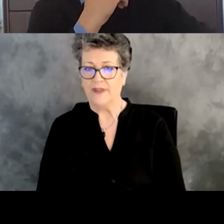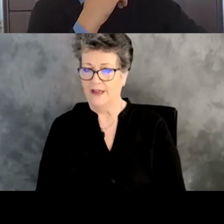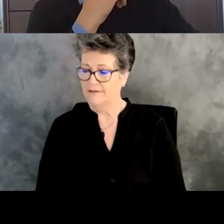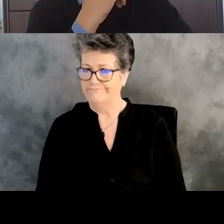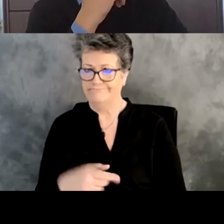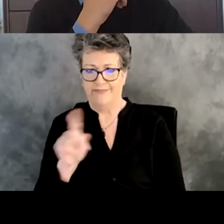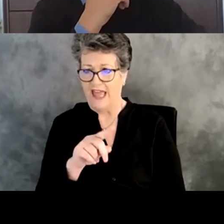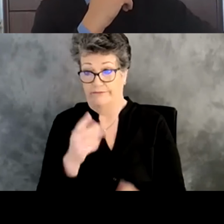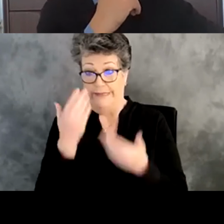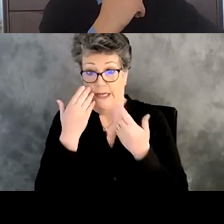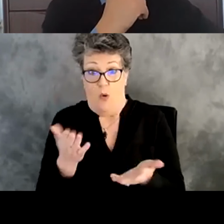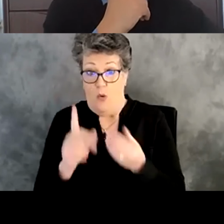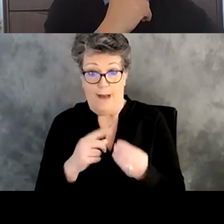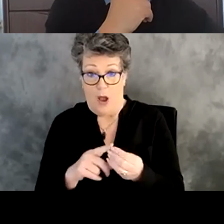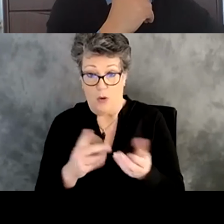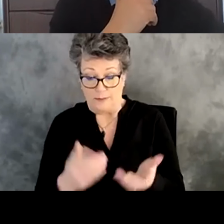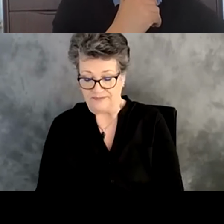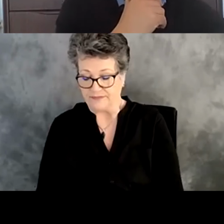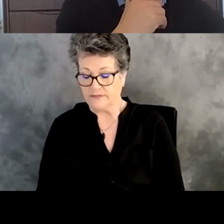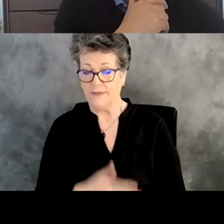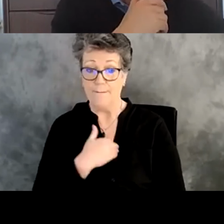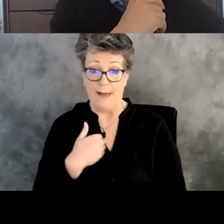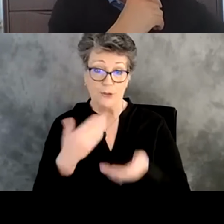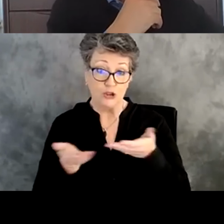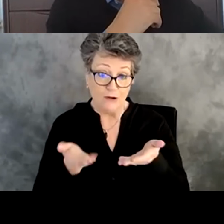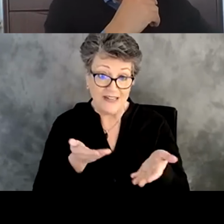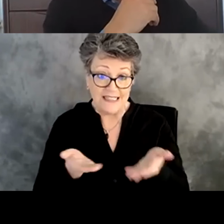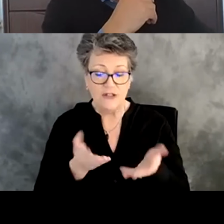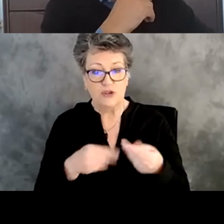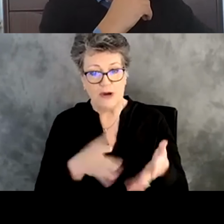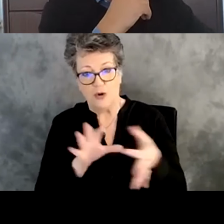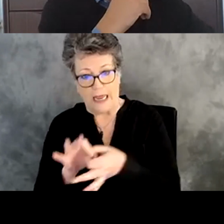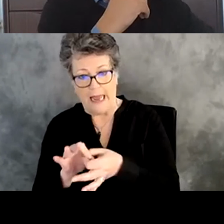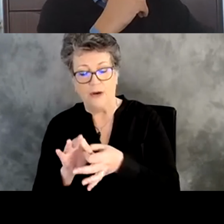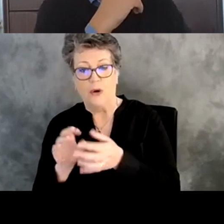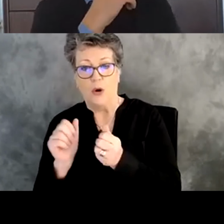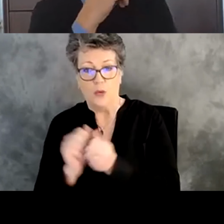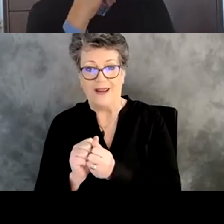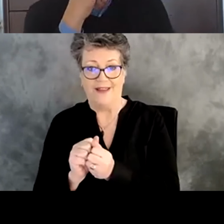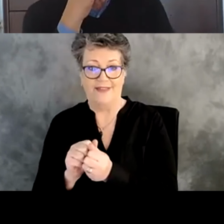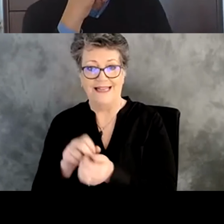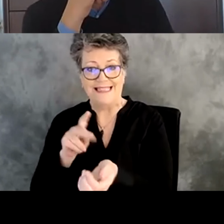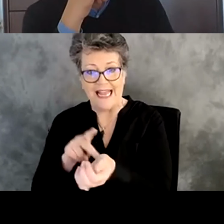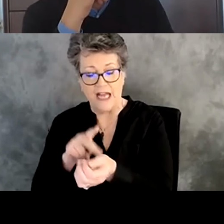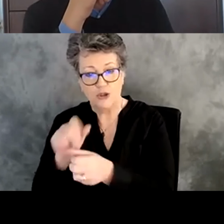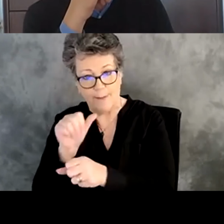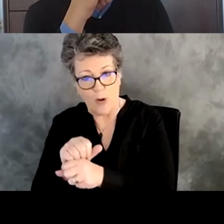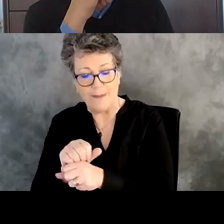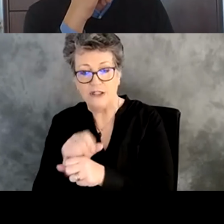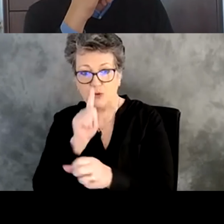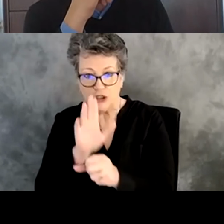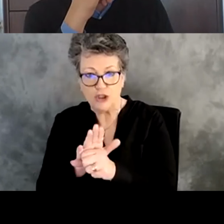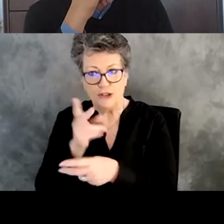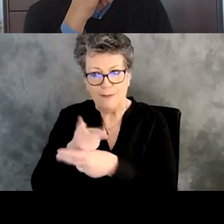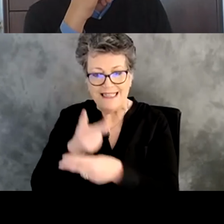they were not aware of. Member Services was trying to connect her with psychiatry appointments to ensure that she was